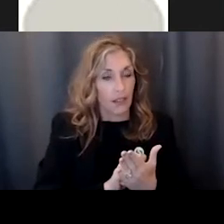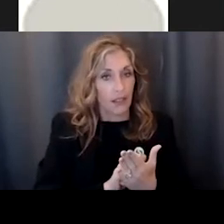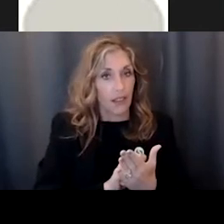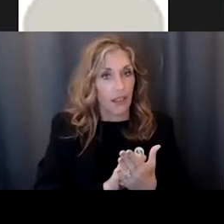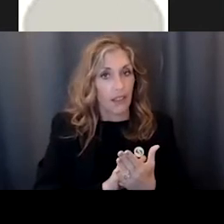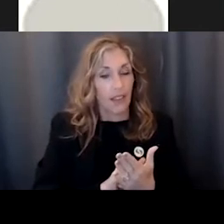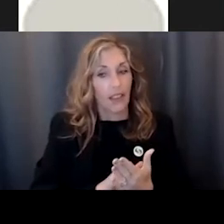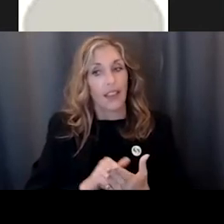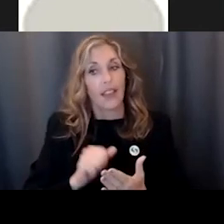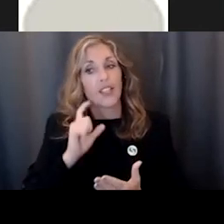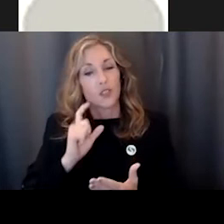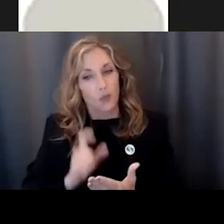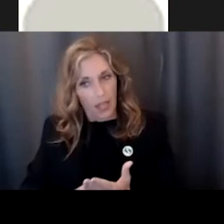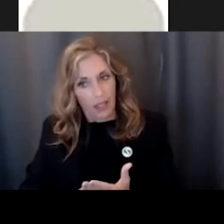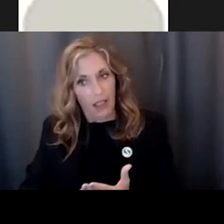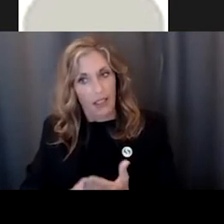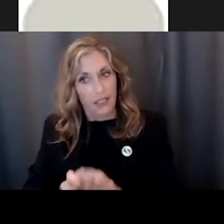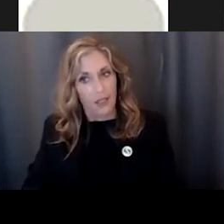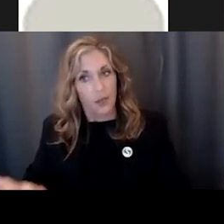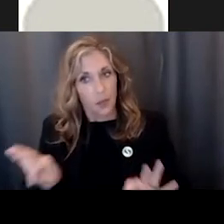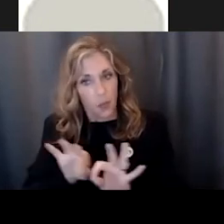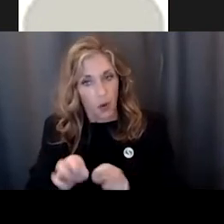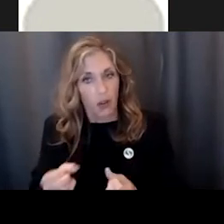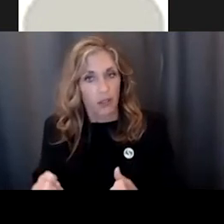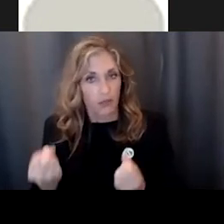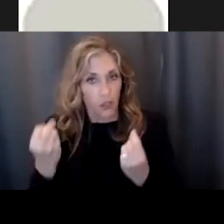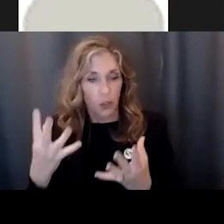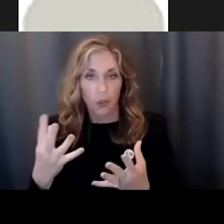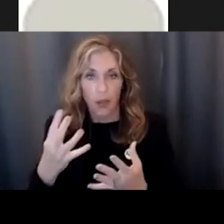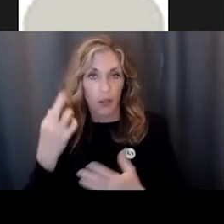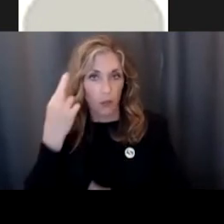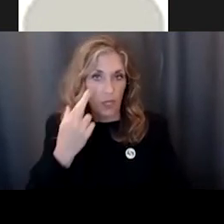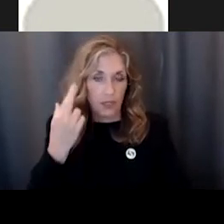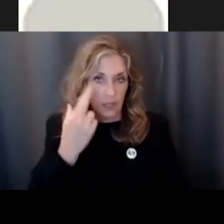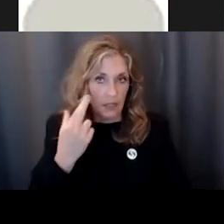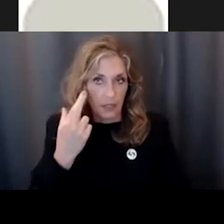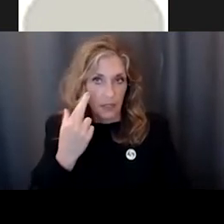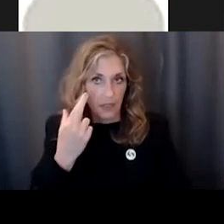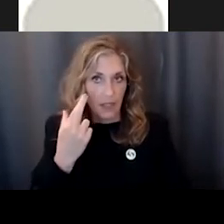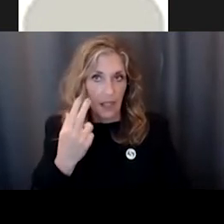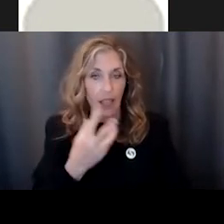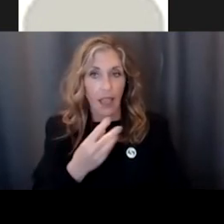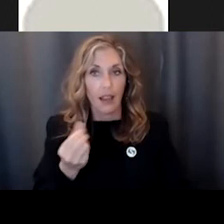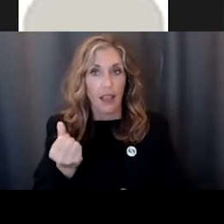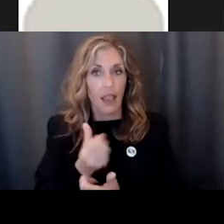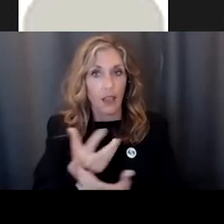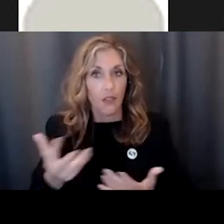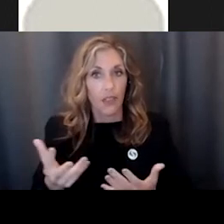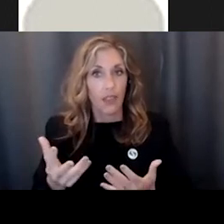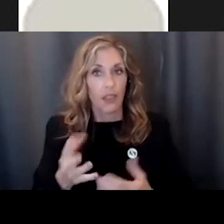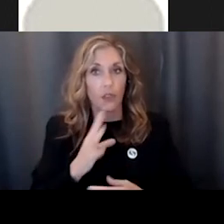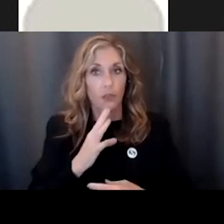being important for so many reasons. And, you know, everything that you talked about